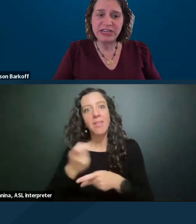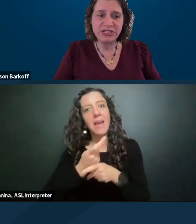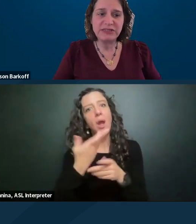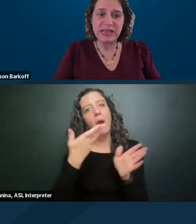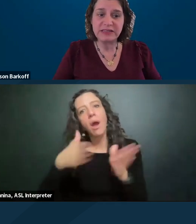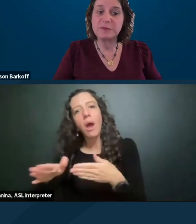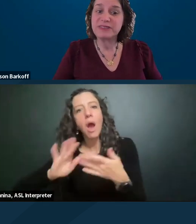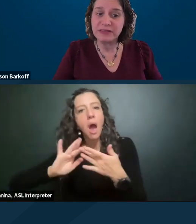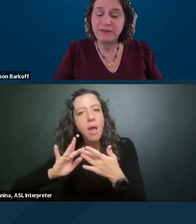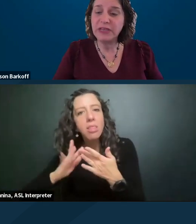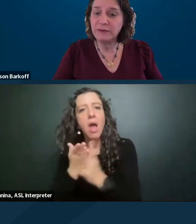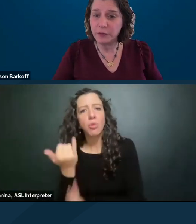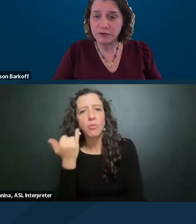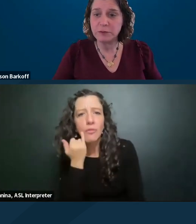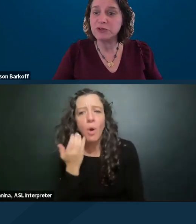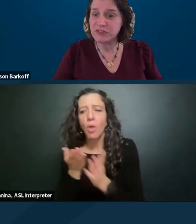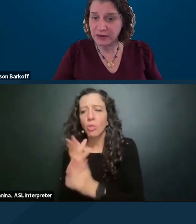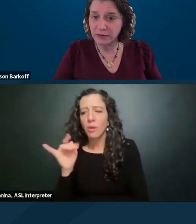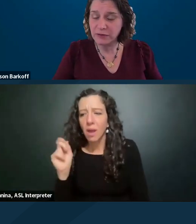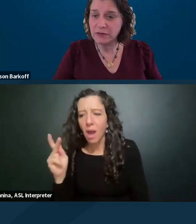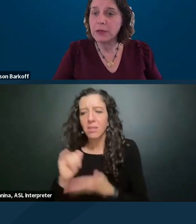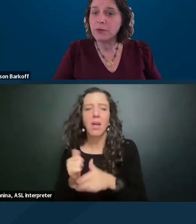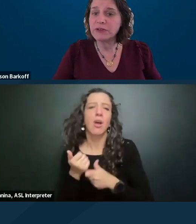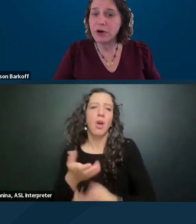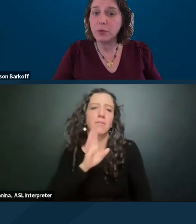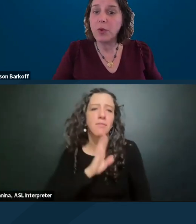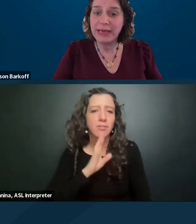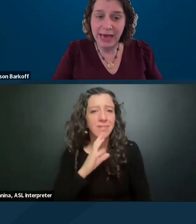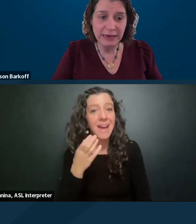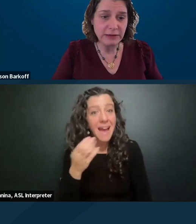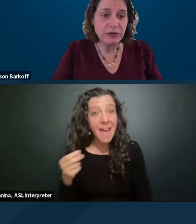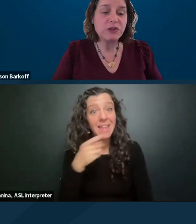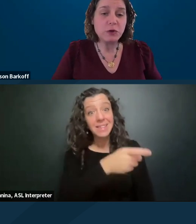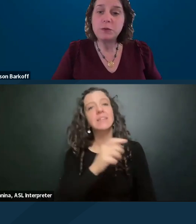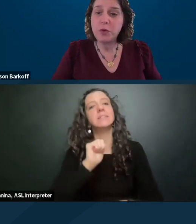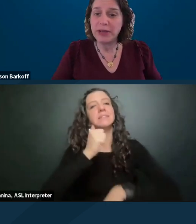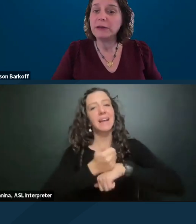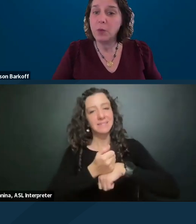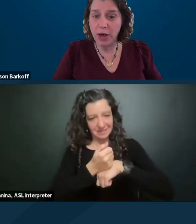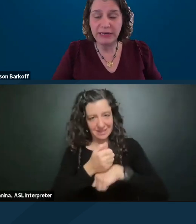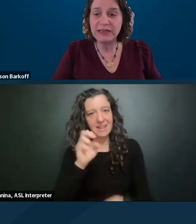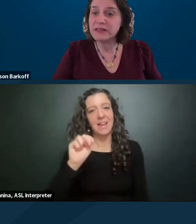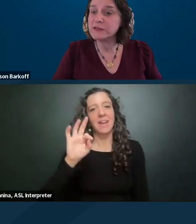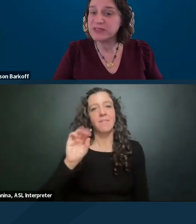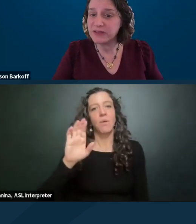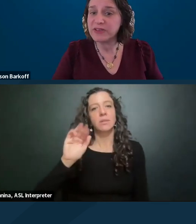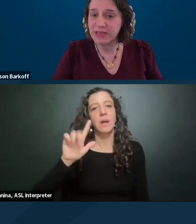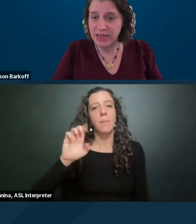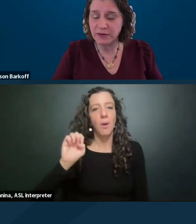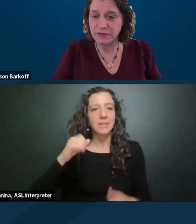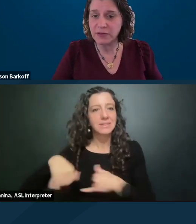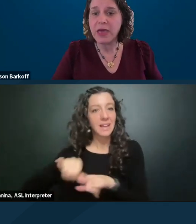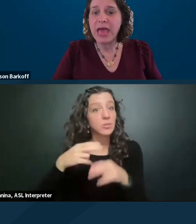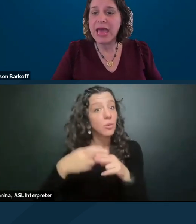the regulations set specific enforceable standards, what's called WCAG 2.1 as the